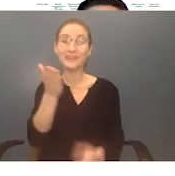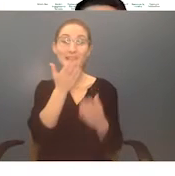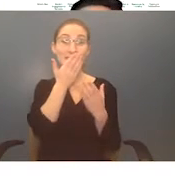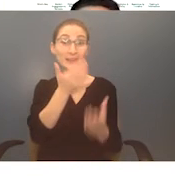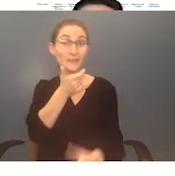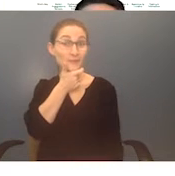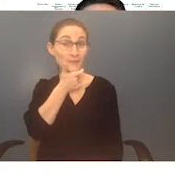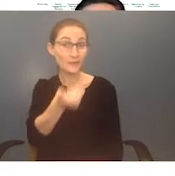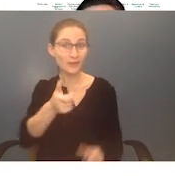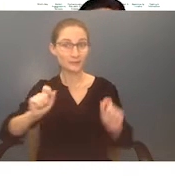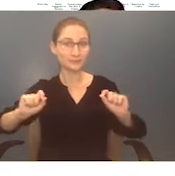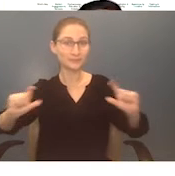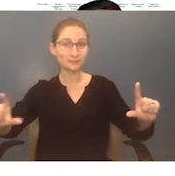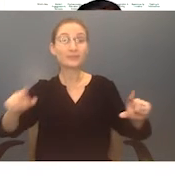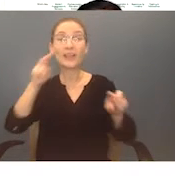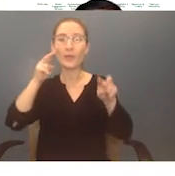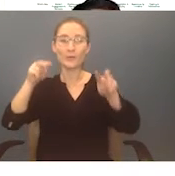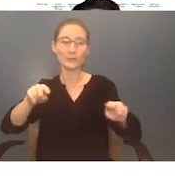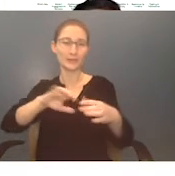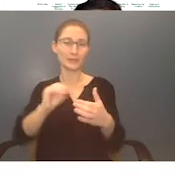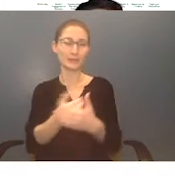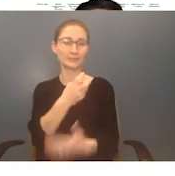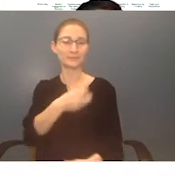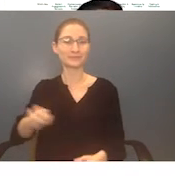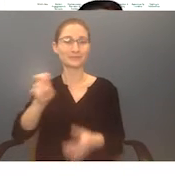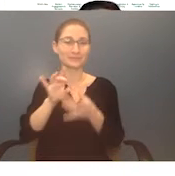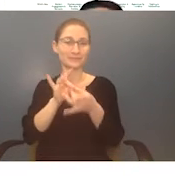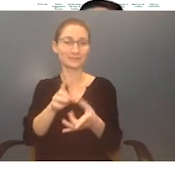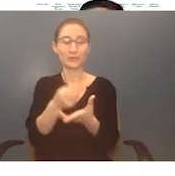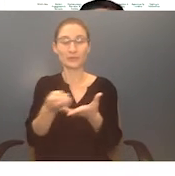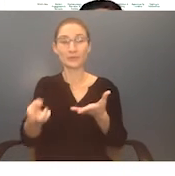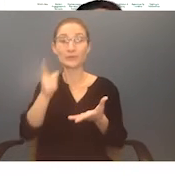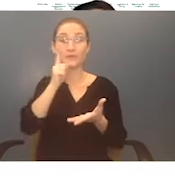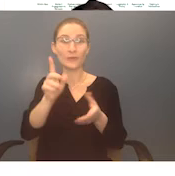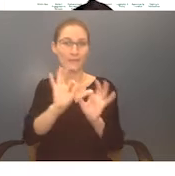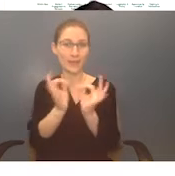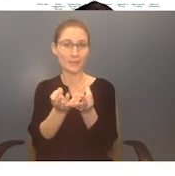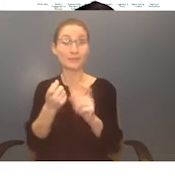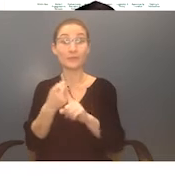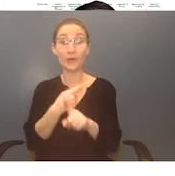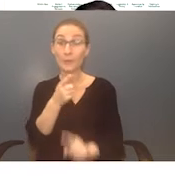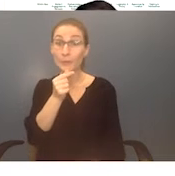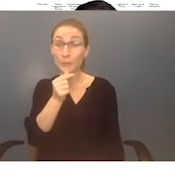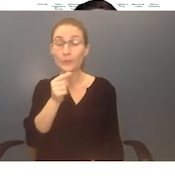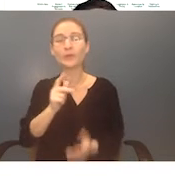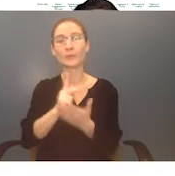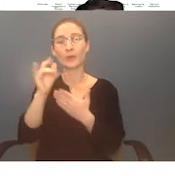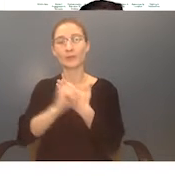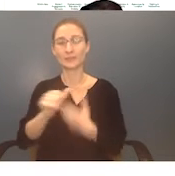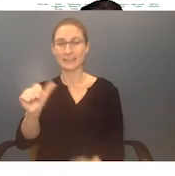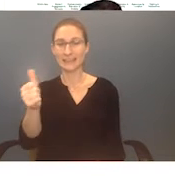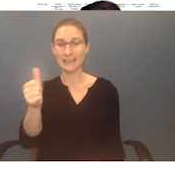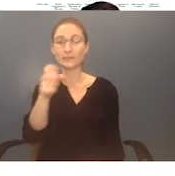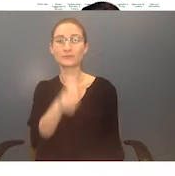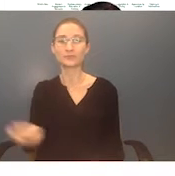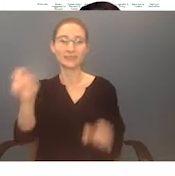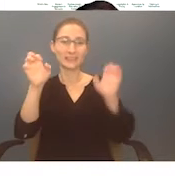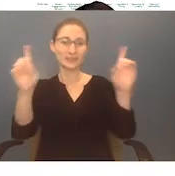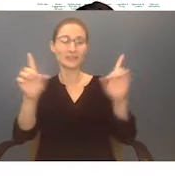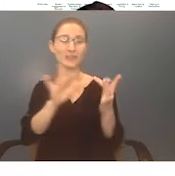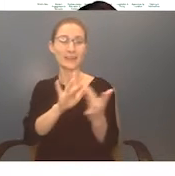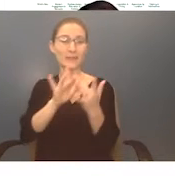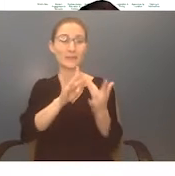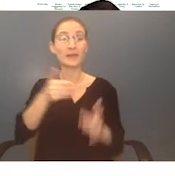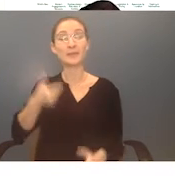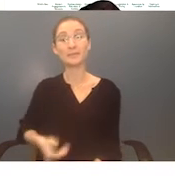there, thanks for tuning in to a look at new transition-related resources for families from Project 10, Transition Education Network. My